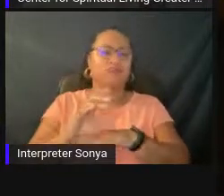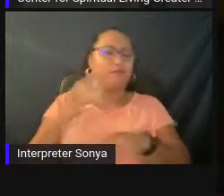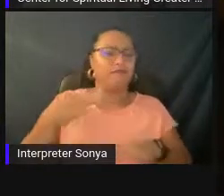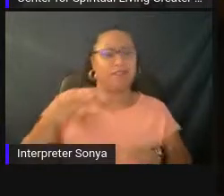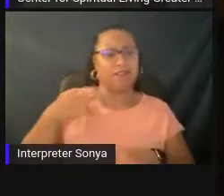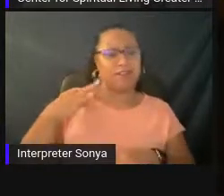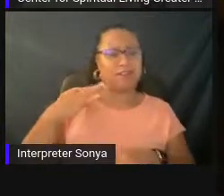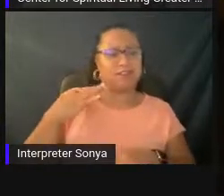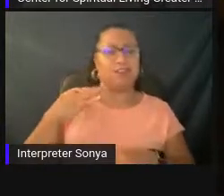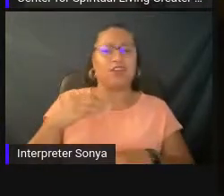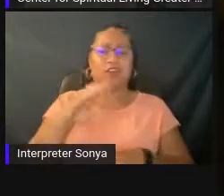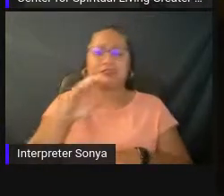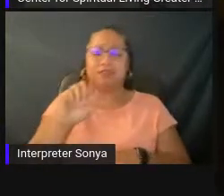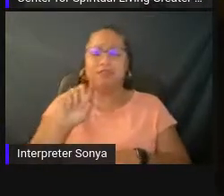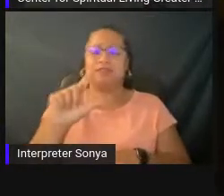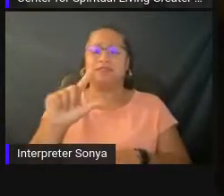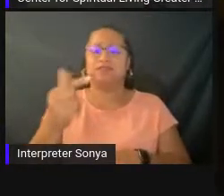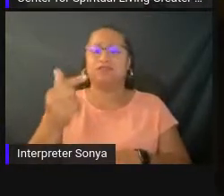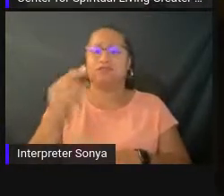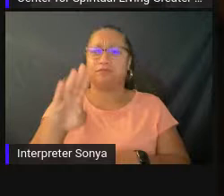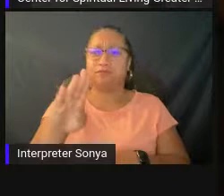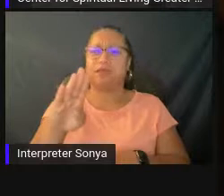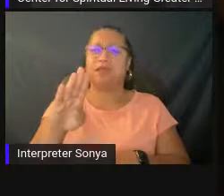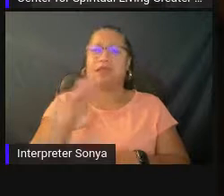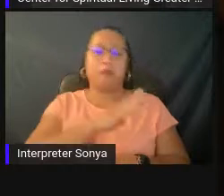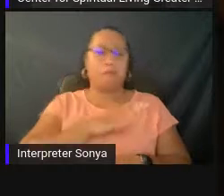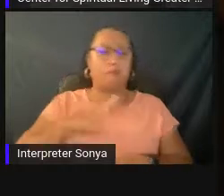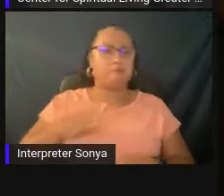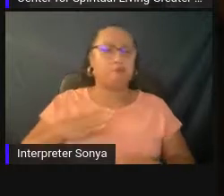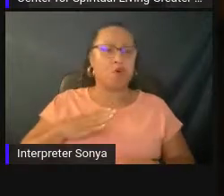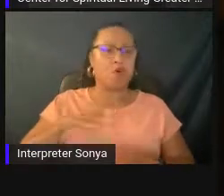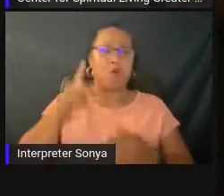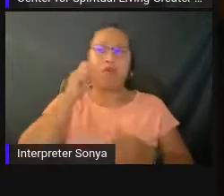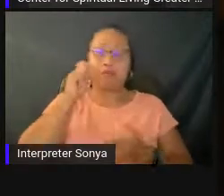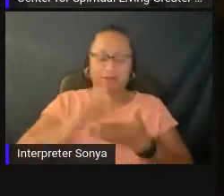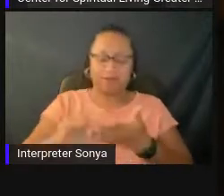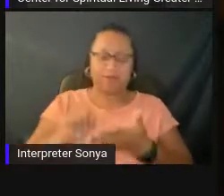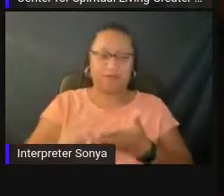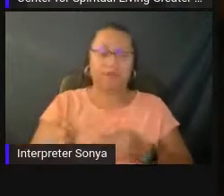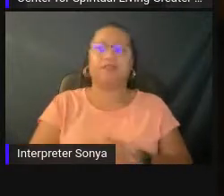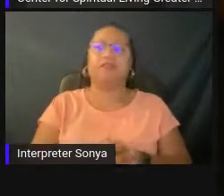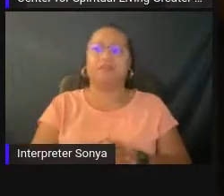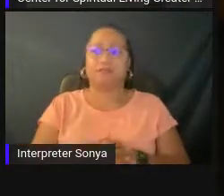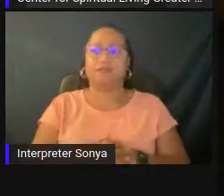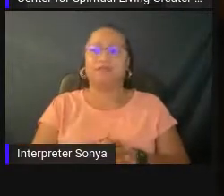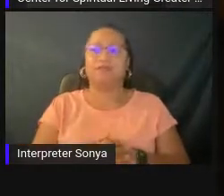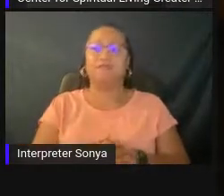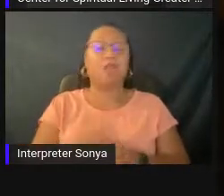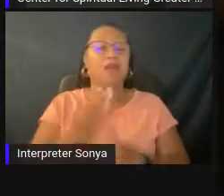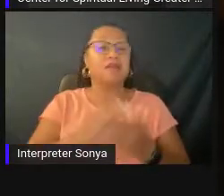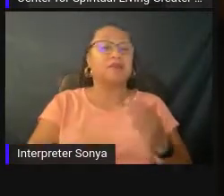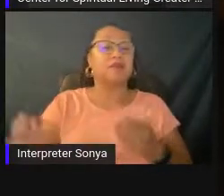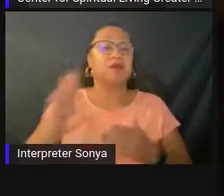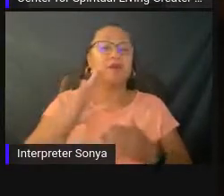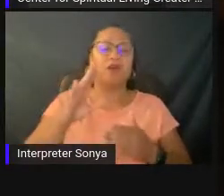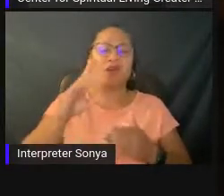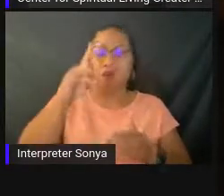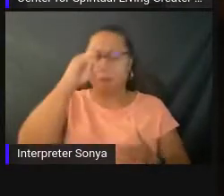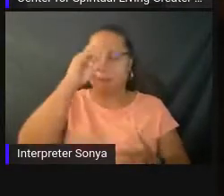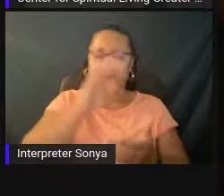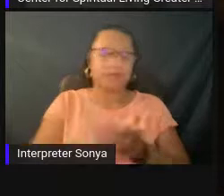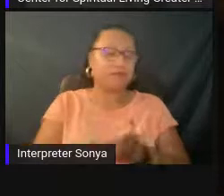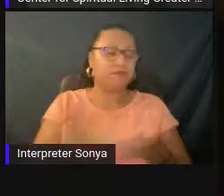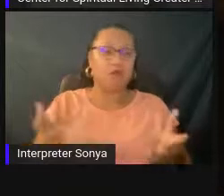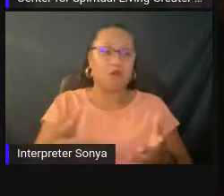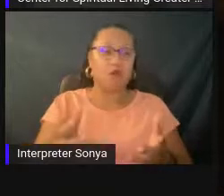as CSLGB board secretary. Some of her core beliefs are